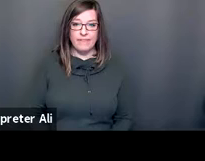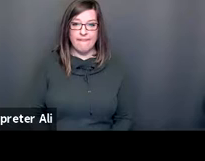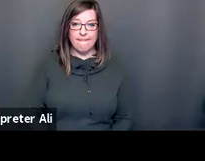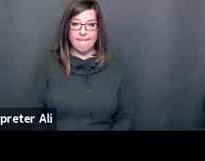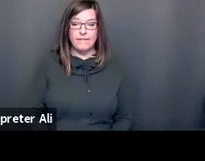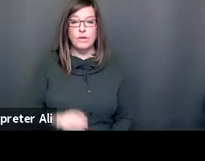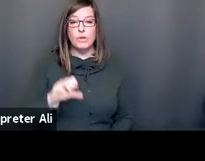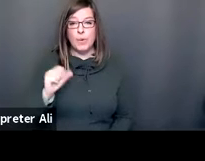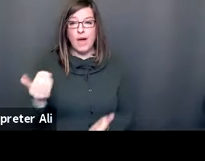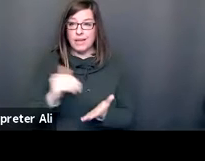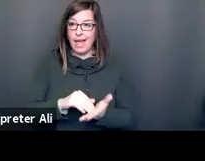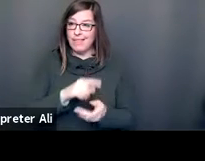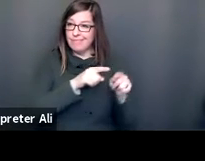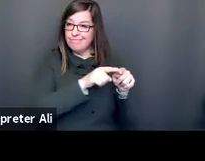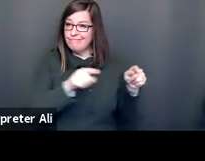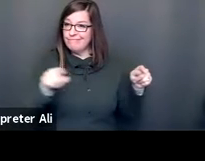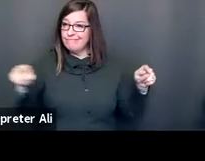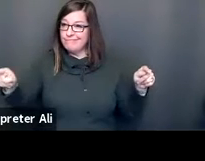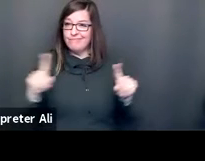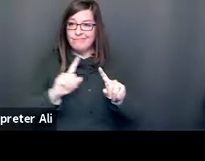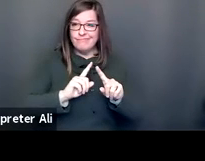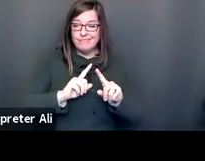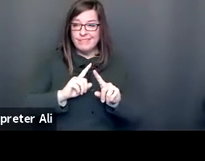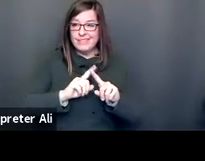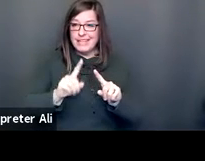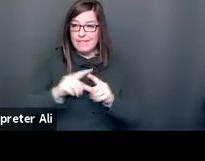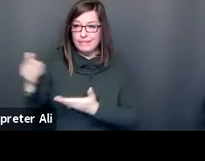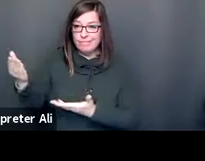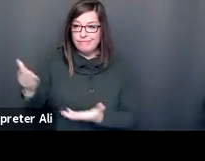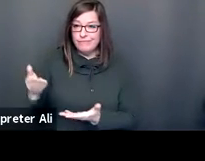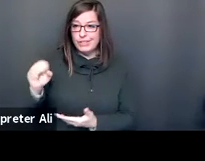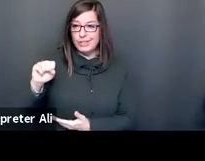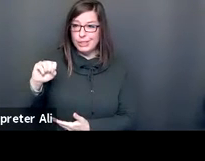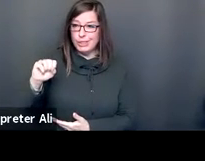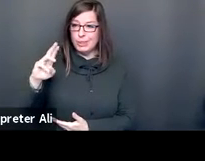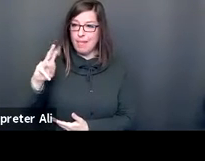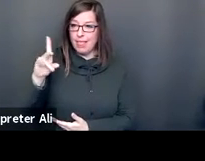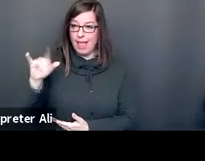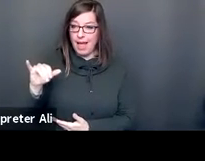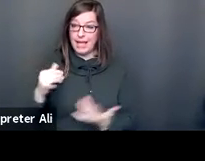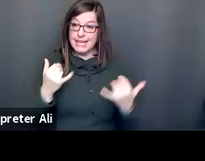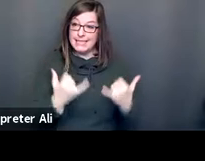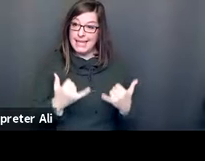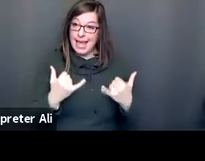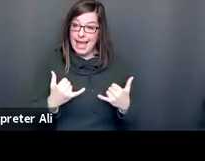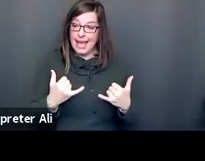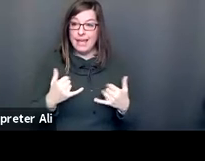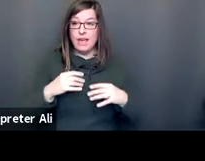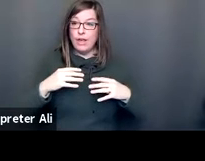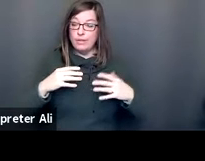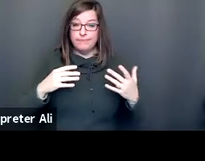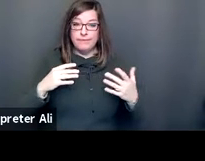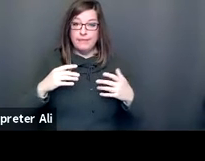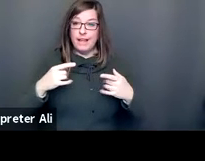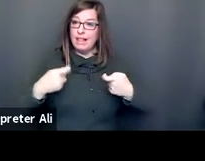So again, we're back to thinking about what's on our grid today. On our grid today are electrons that are coming from a